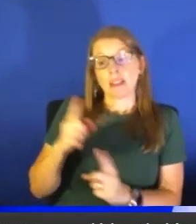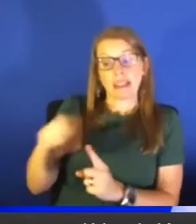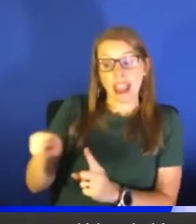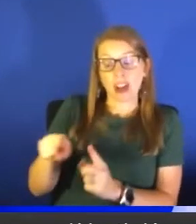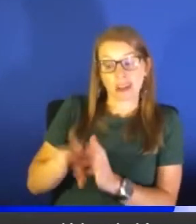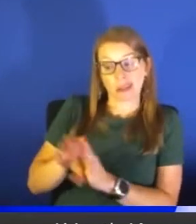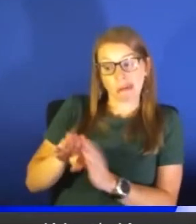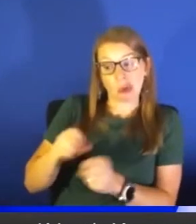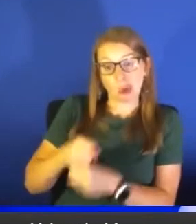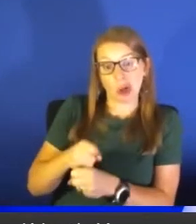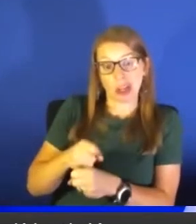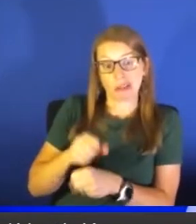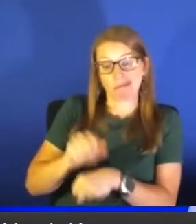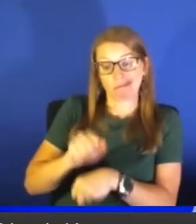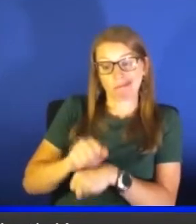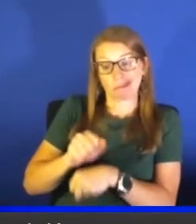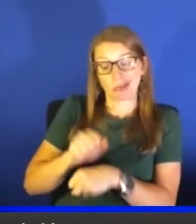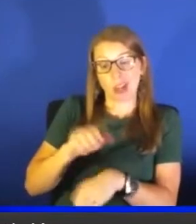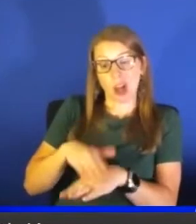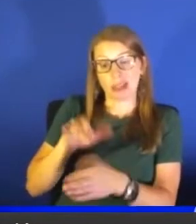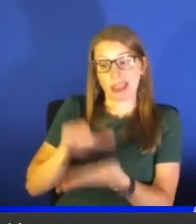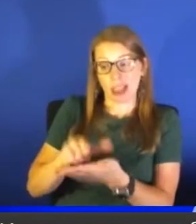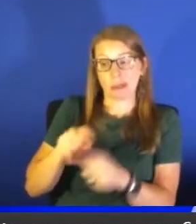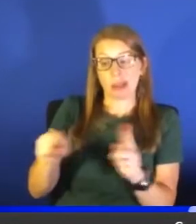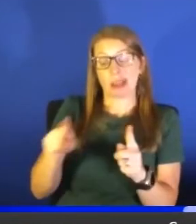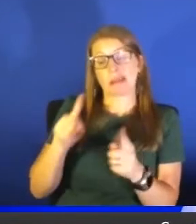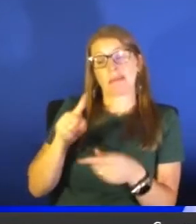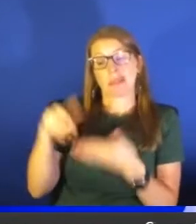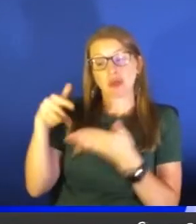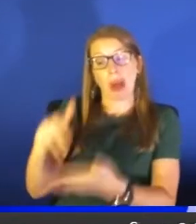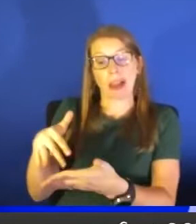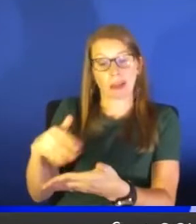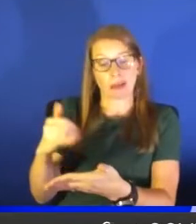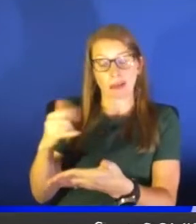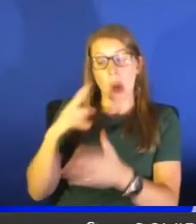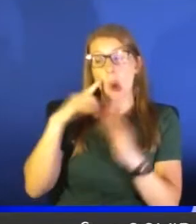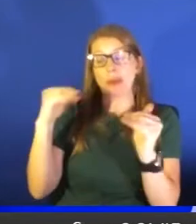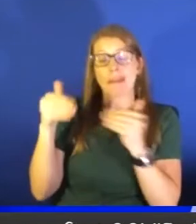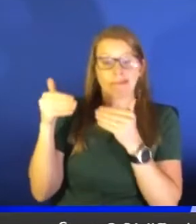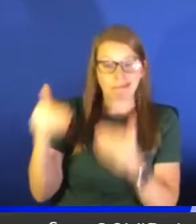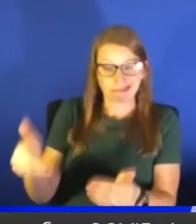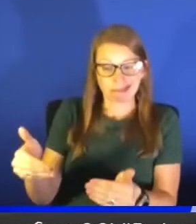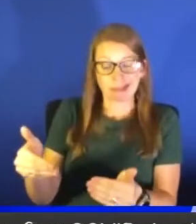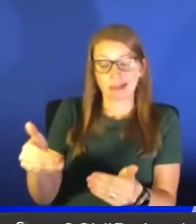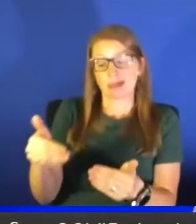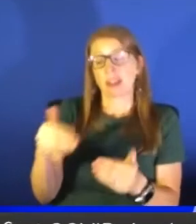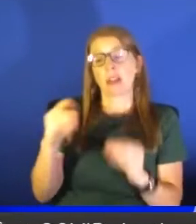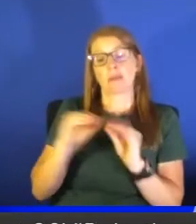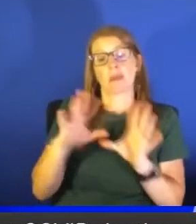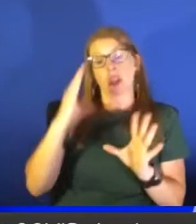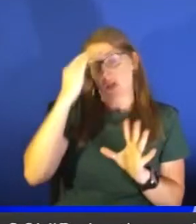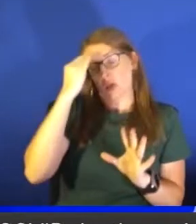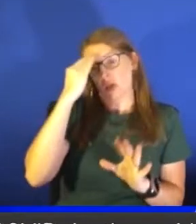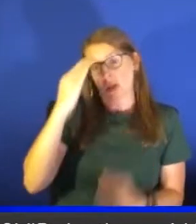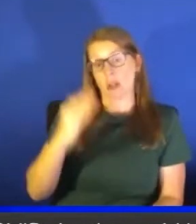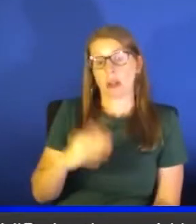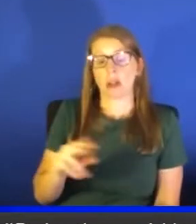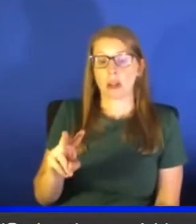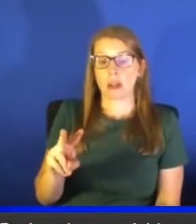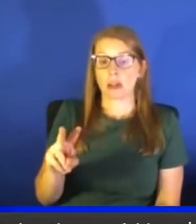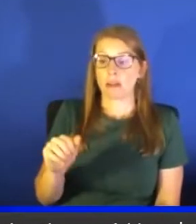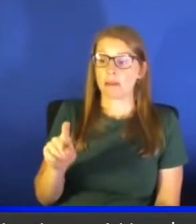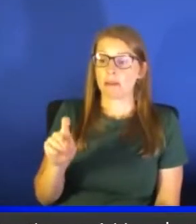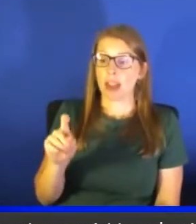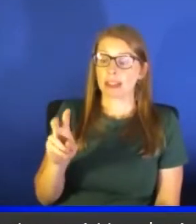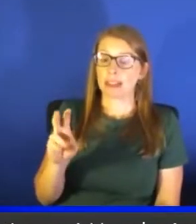that. Hopefully those trials are still going forward. We obviously know that the bar for vaccine effectiveness and protection is